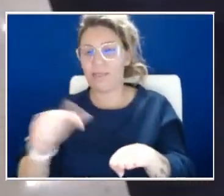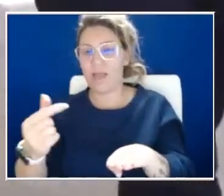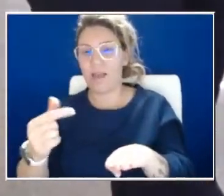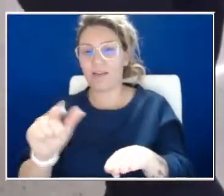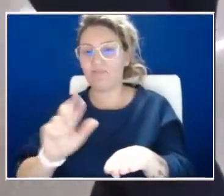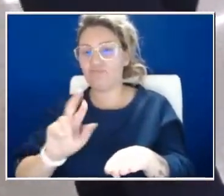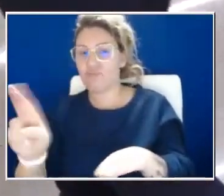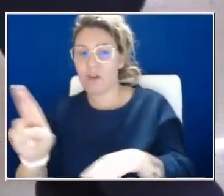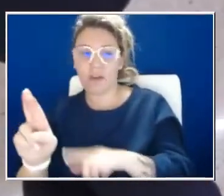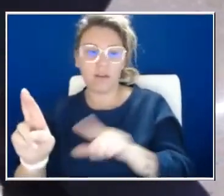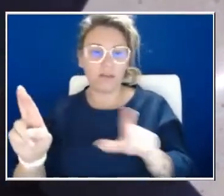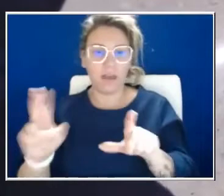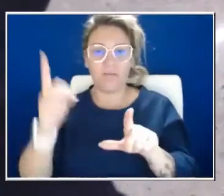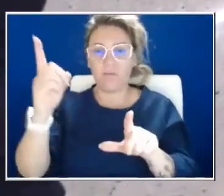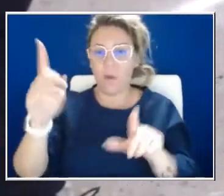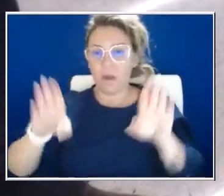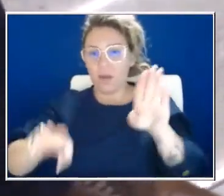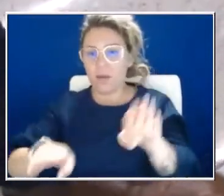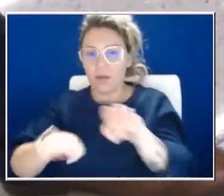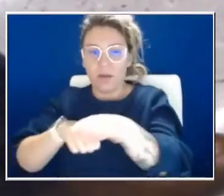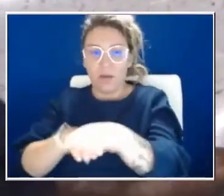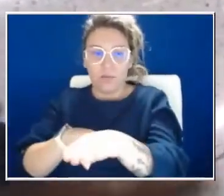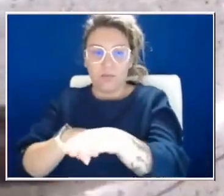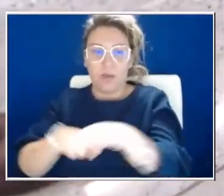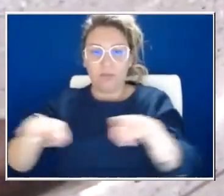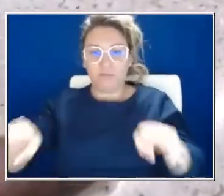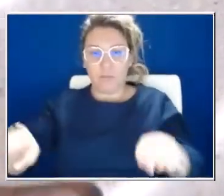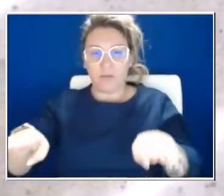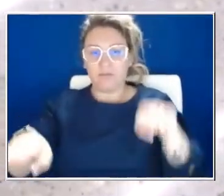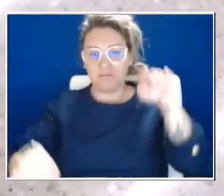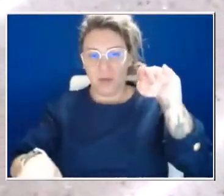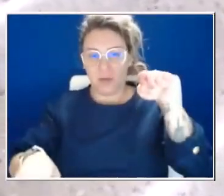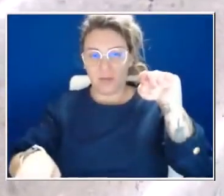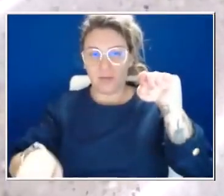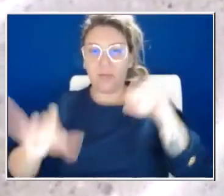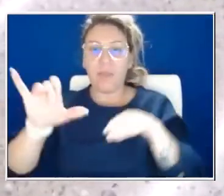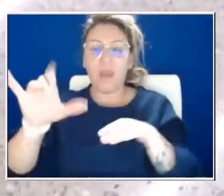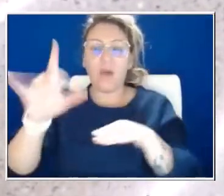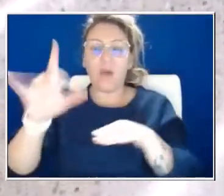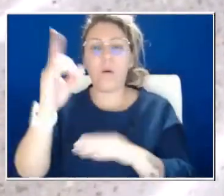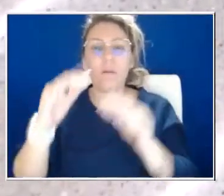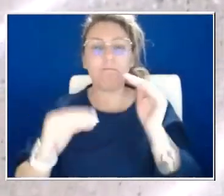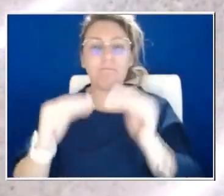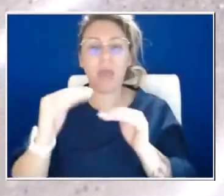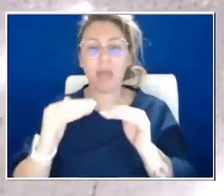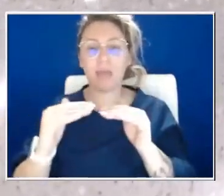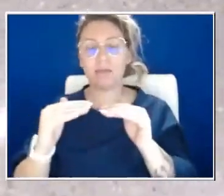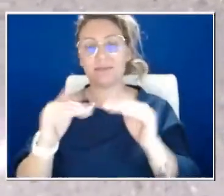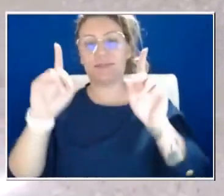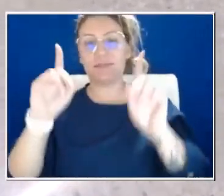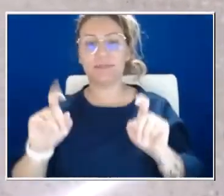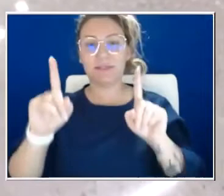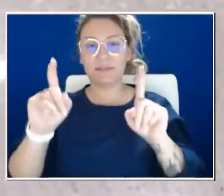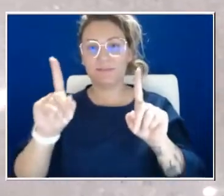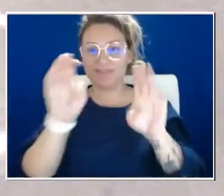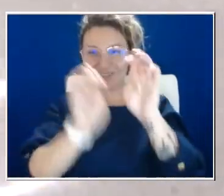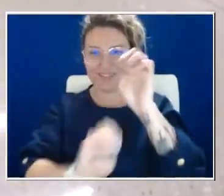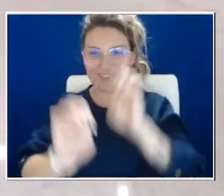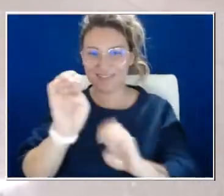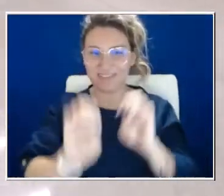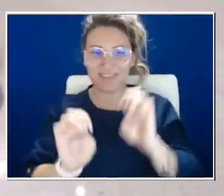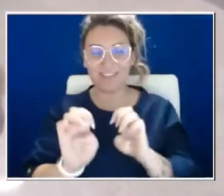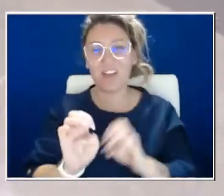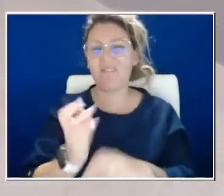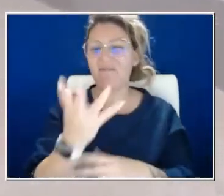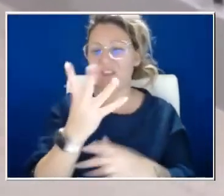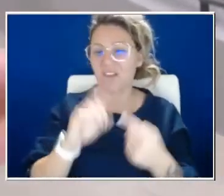closed tandem stance. So just on this one balance testing alone, he's being evaluated in 5-6 different components.